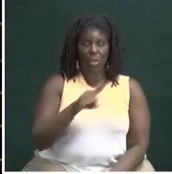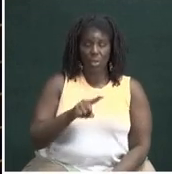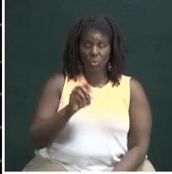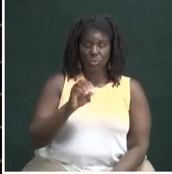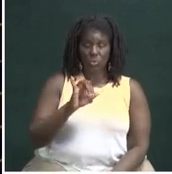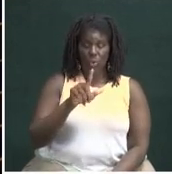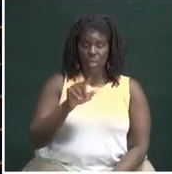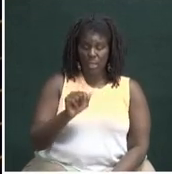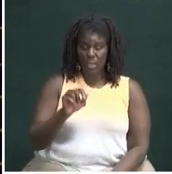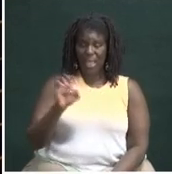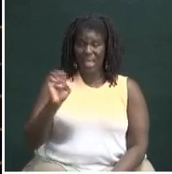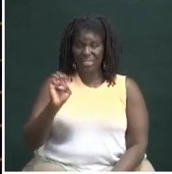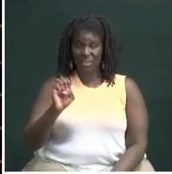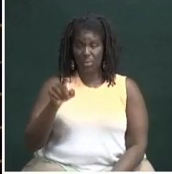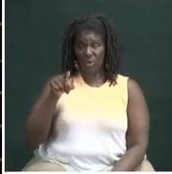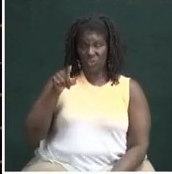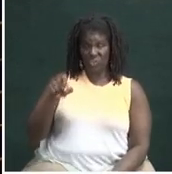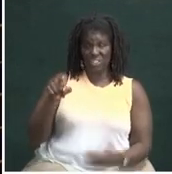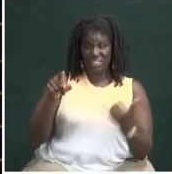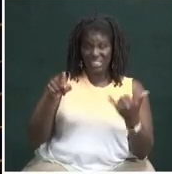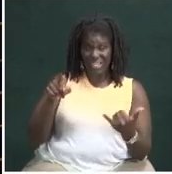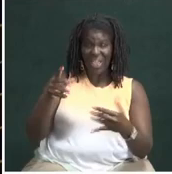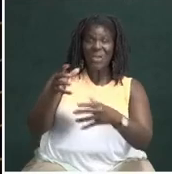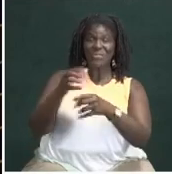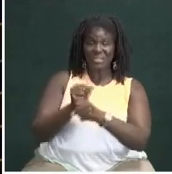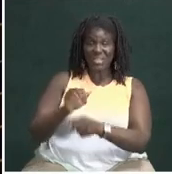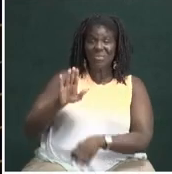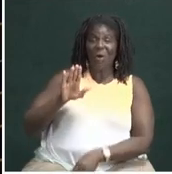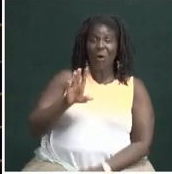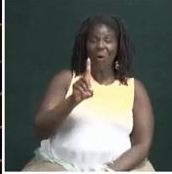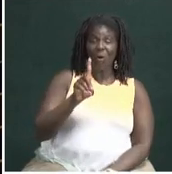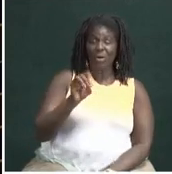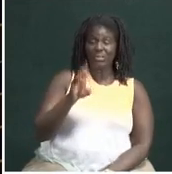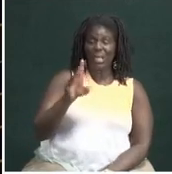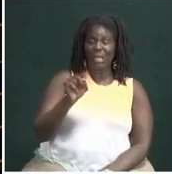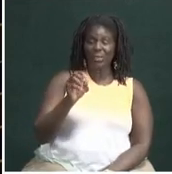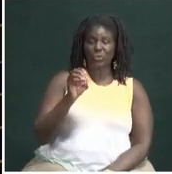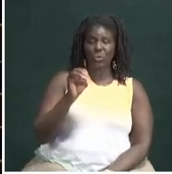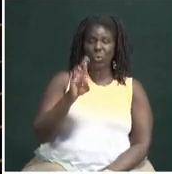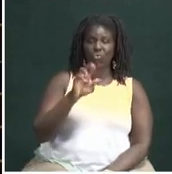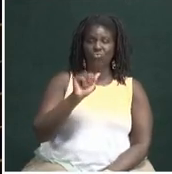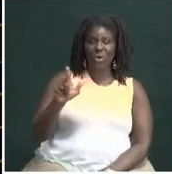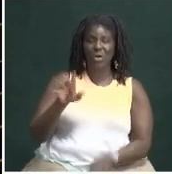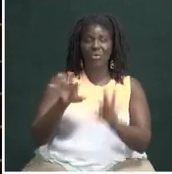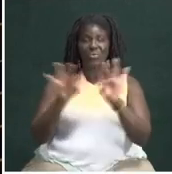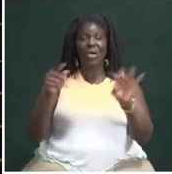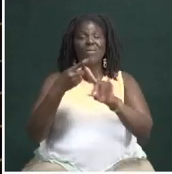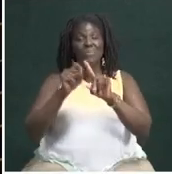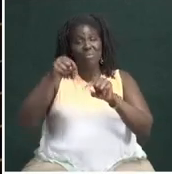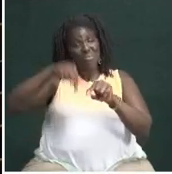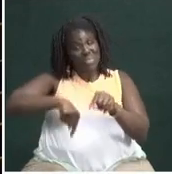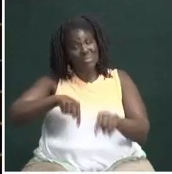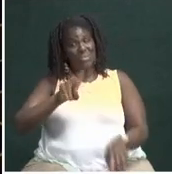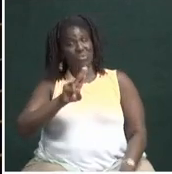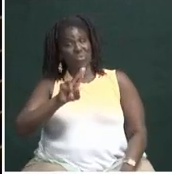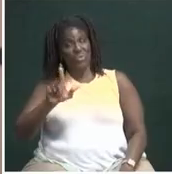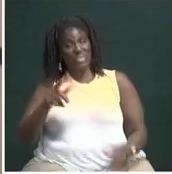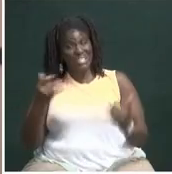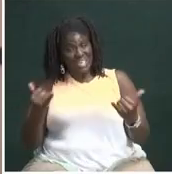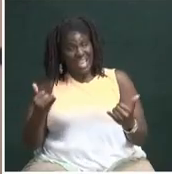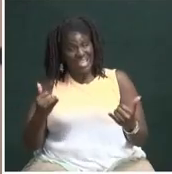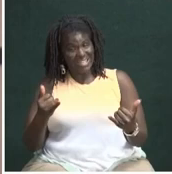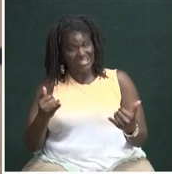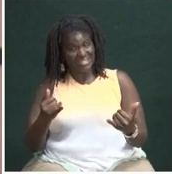Escobar, who today received her doctoral degree from the University of La Verne, today.